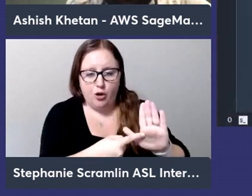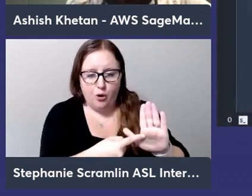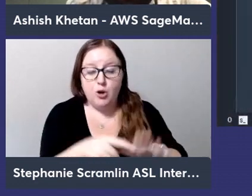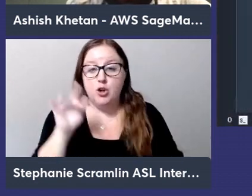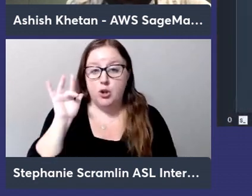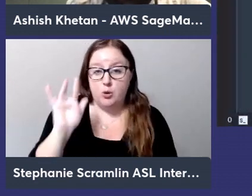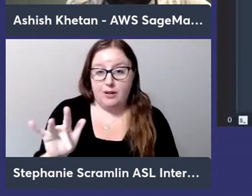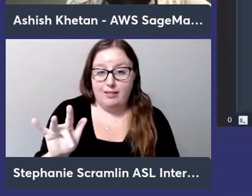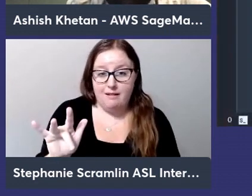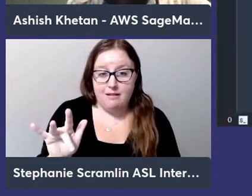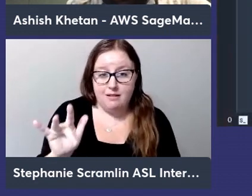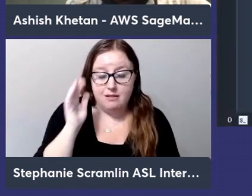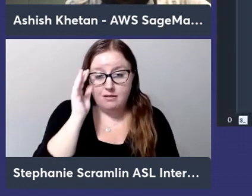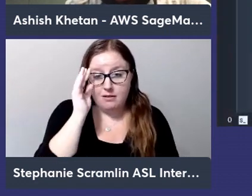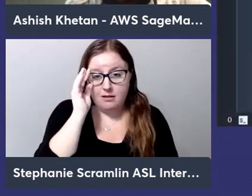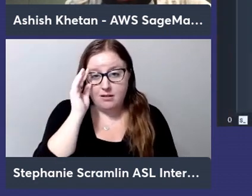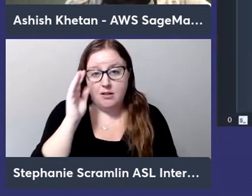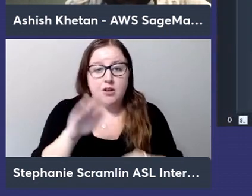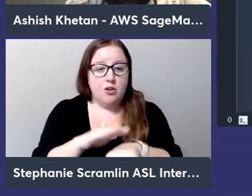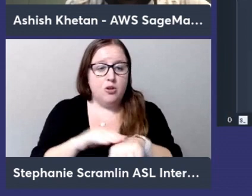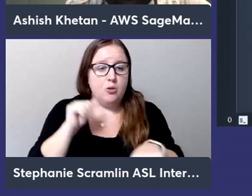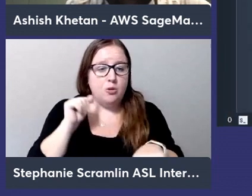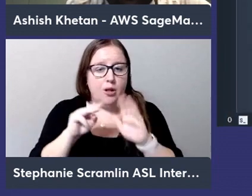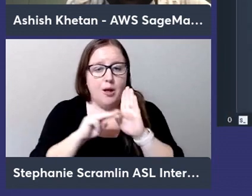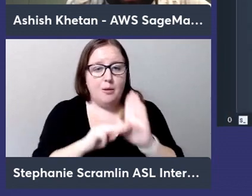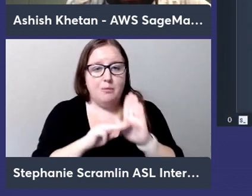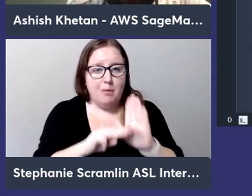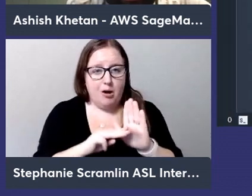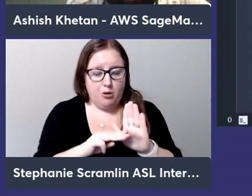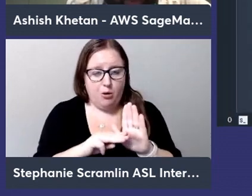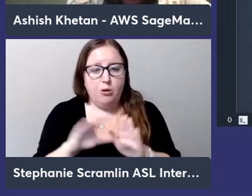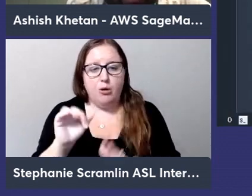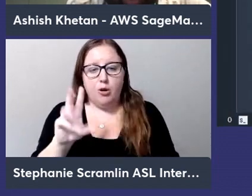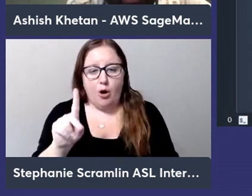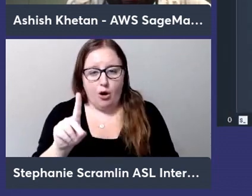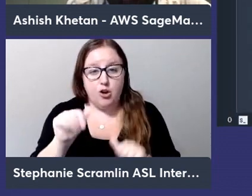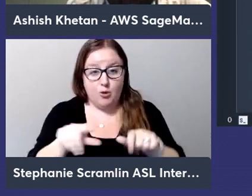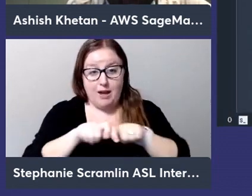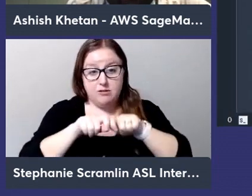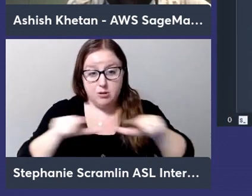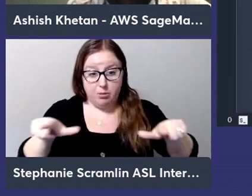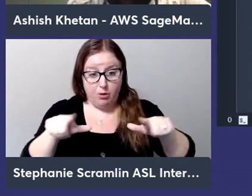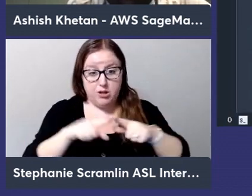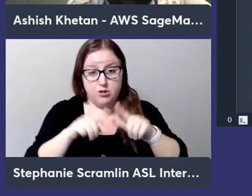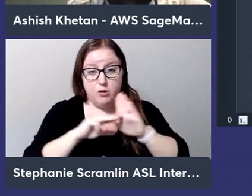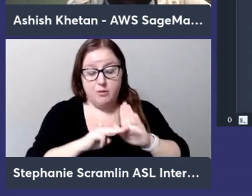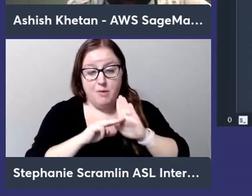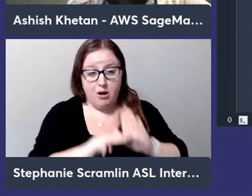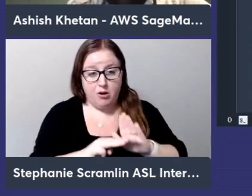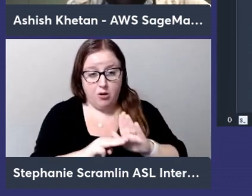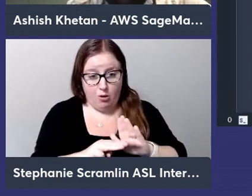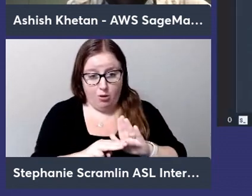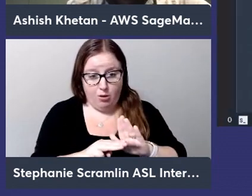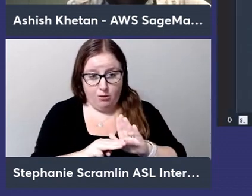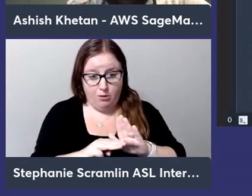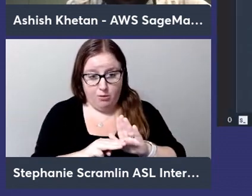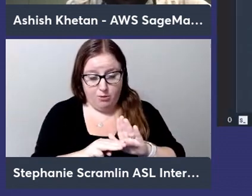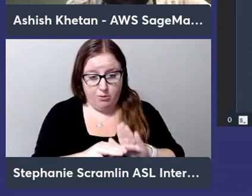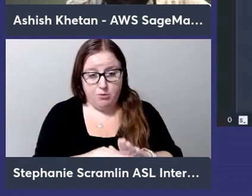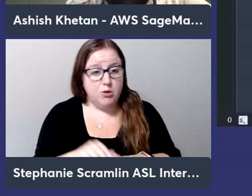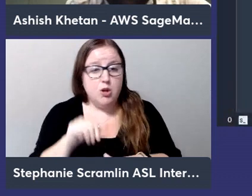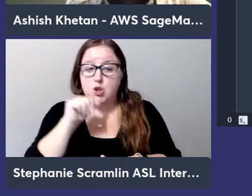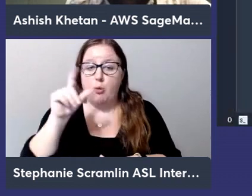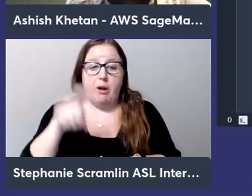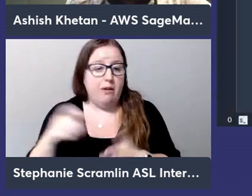click on a model card, we call it model card, you see that you can directly deploy the model, okay, for which you don't have to bring any